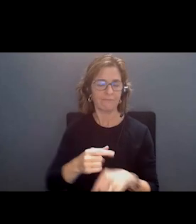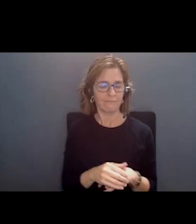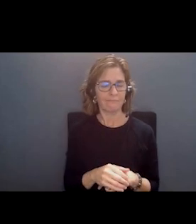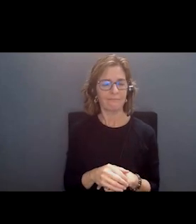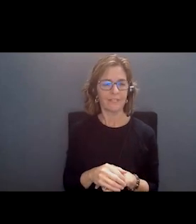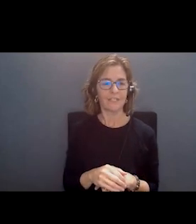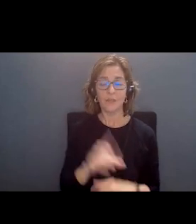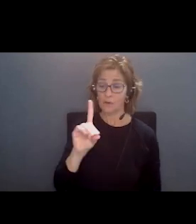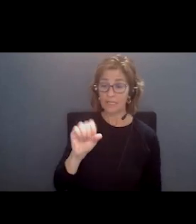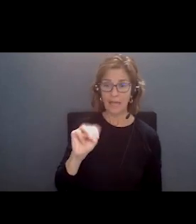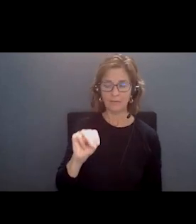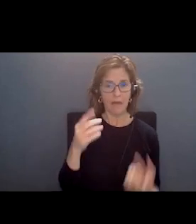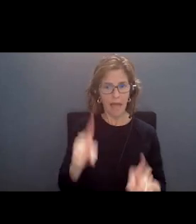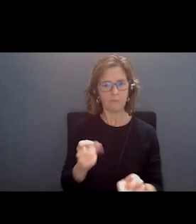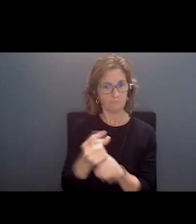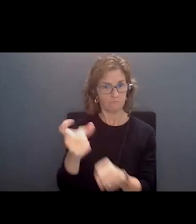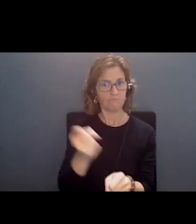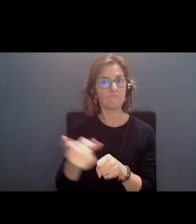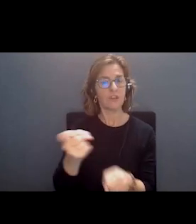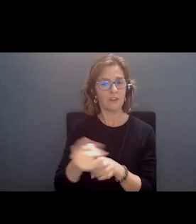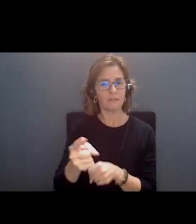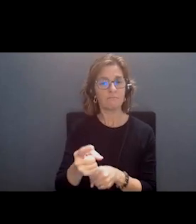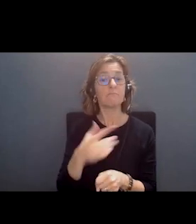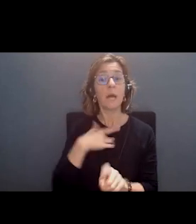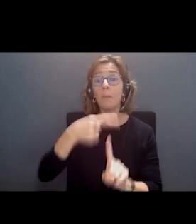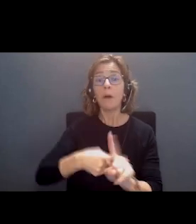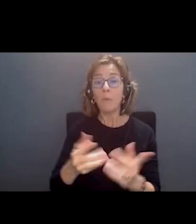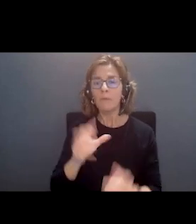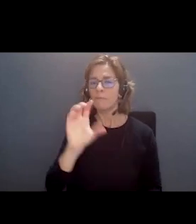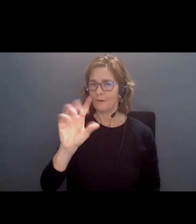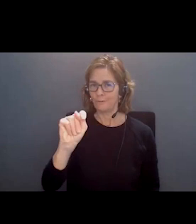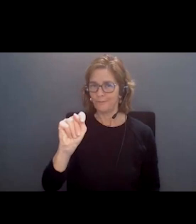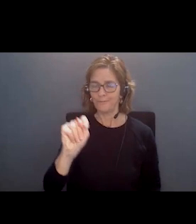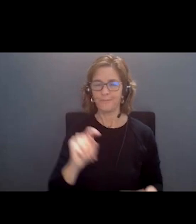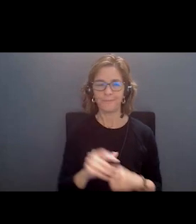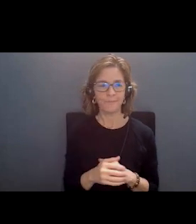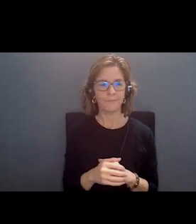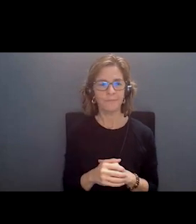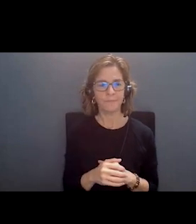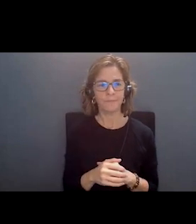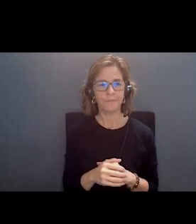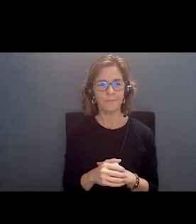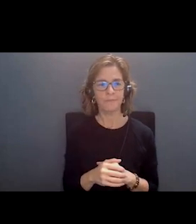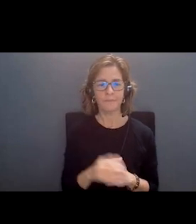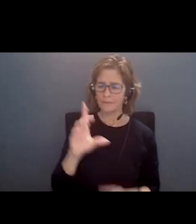annual awareness campaign that occurs during the full month of October. The purpose of